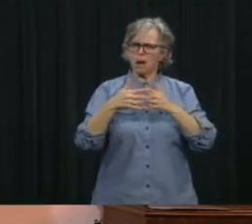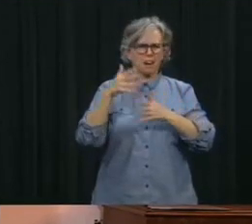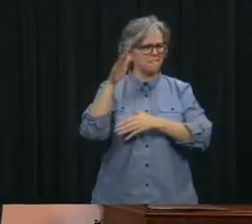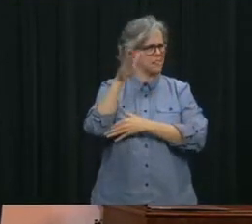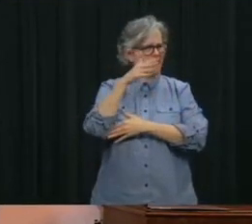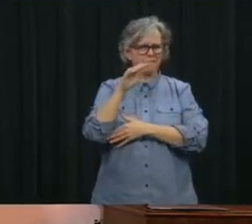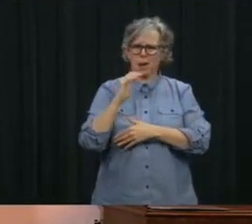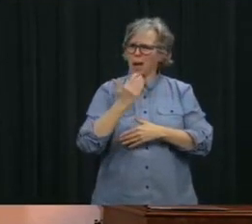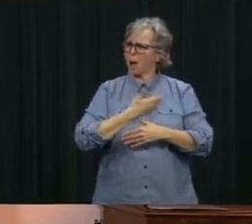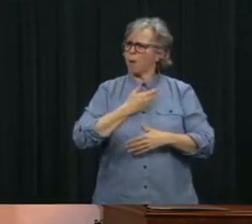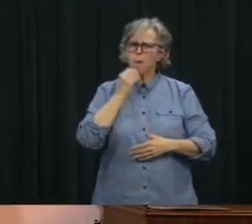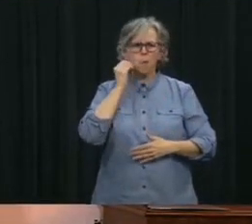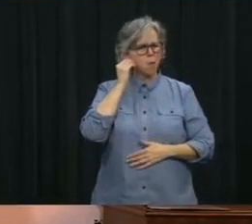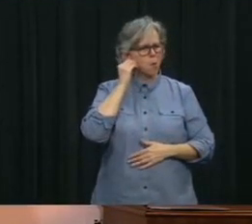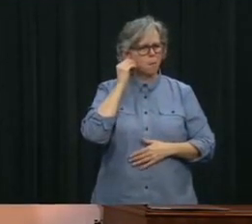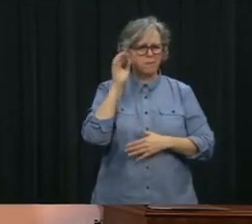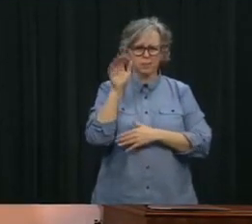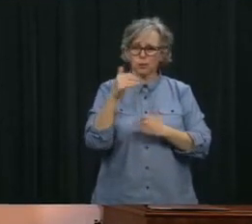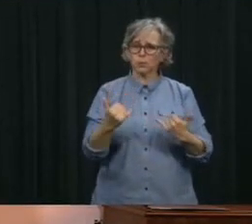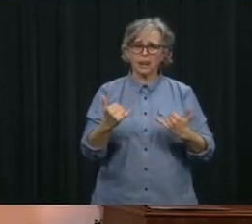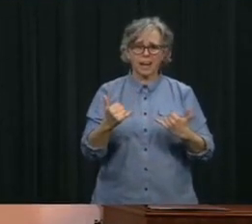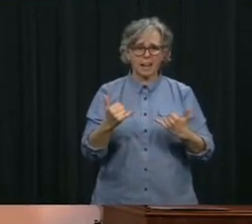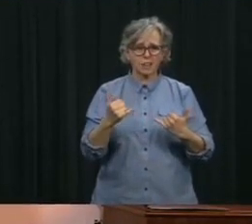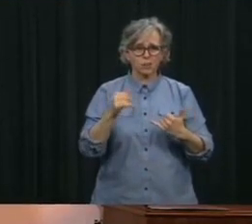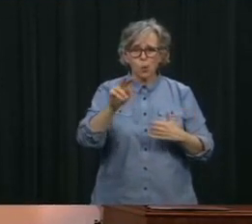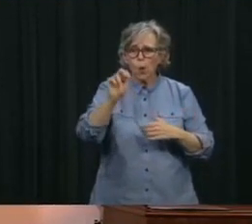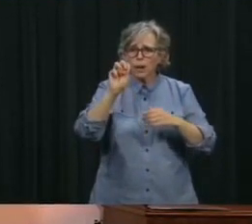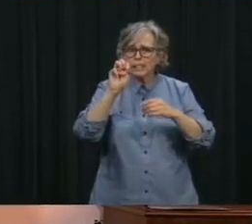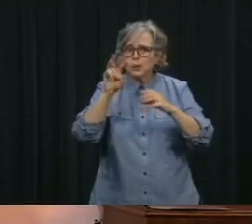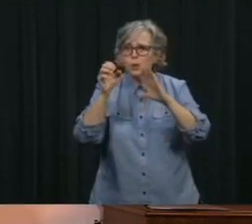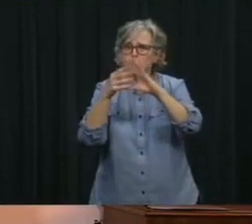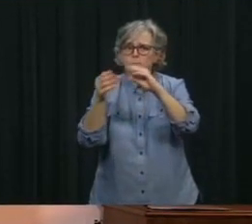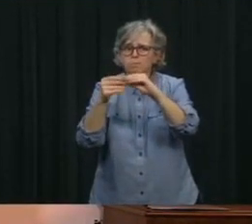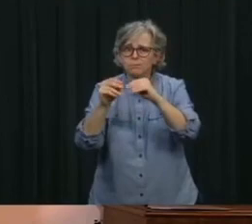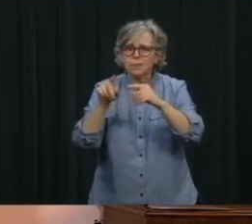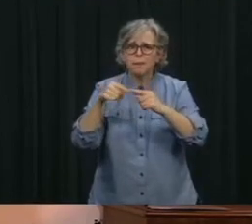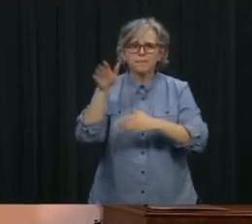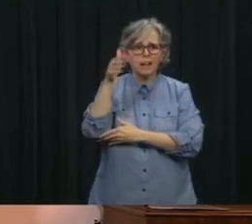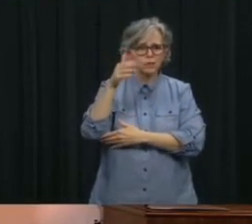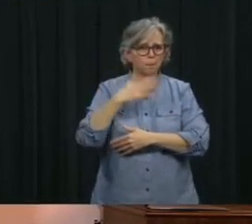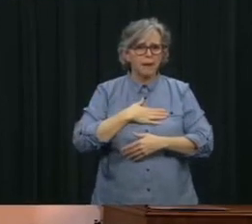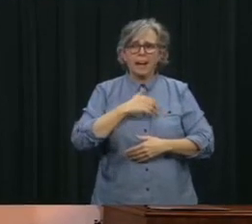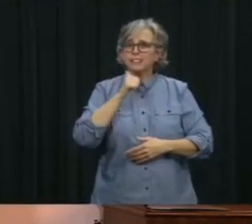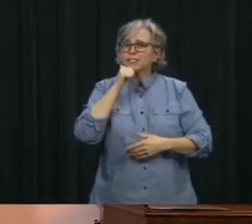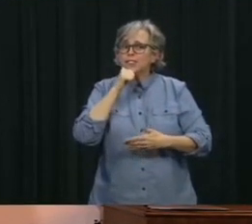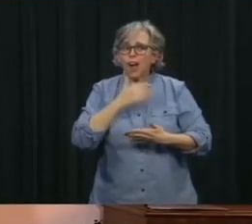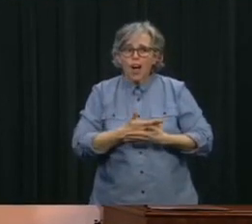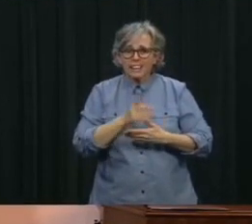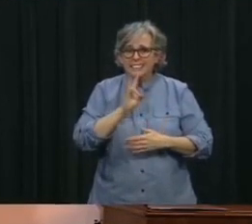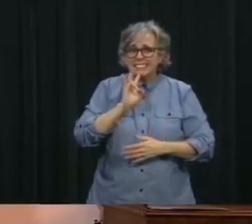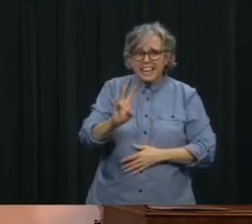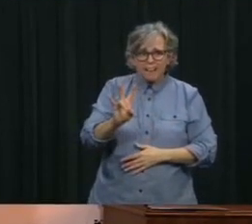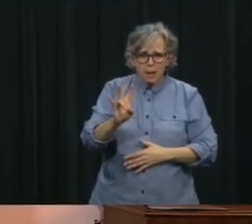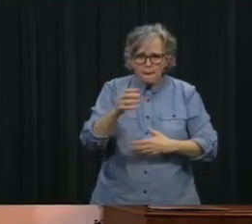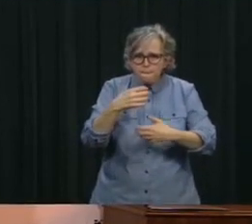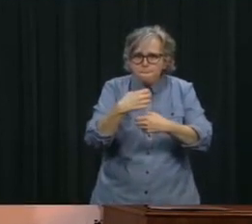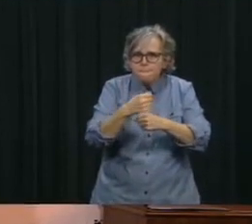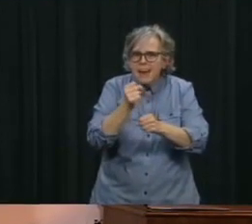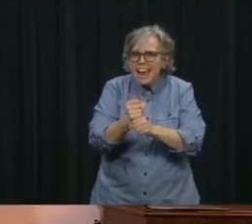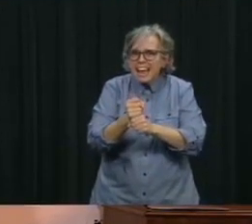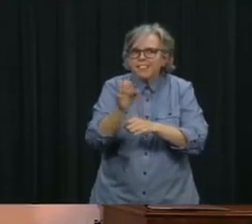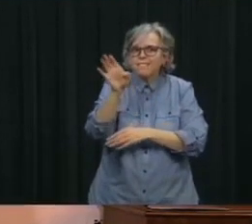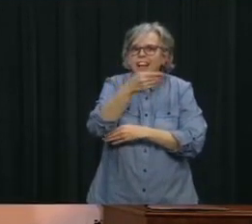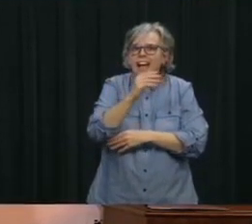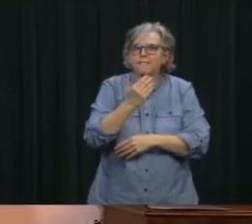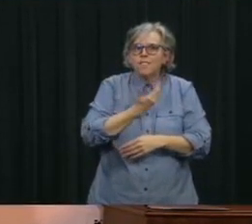home. Today, after your news conference, my 7-year-old daughter made this flag for our house in honor of